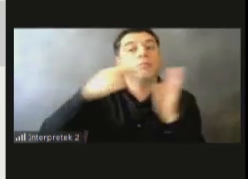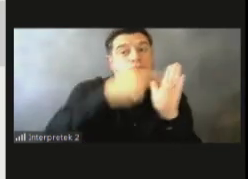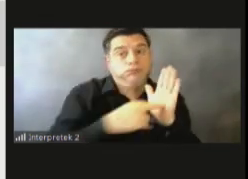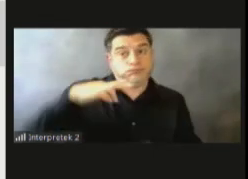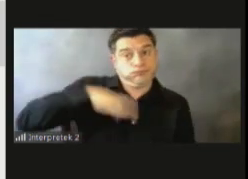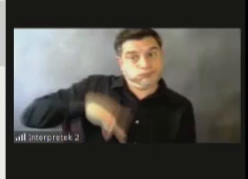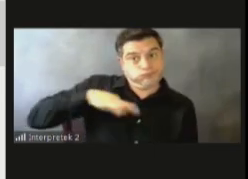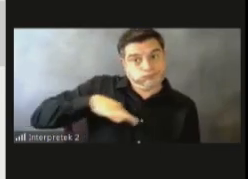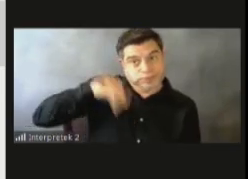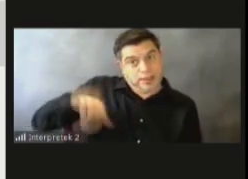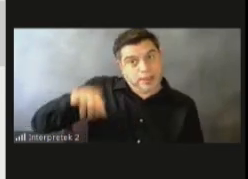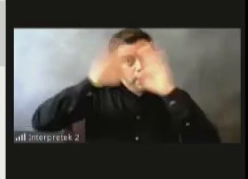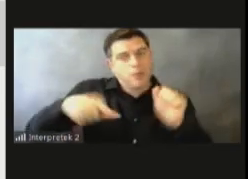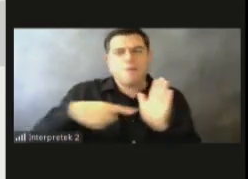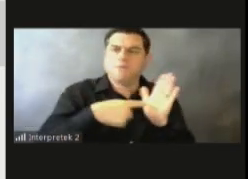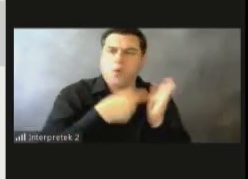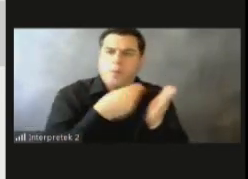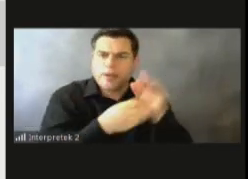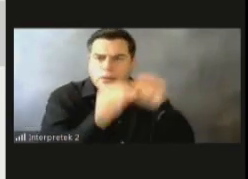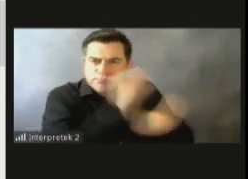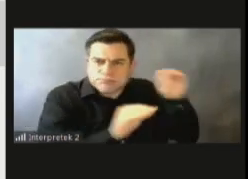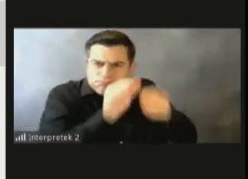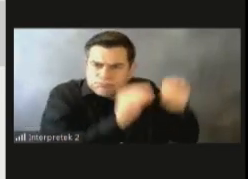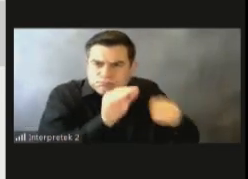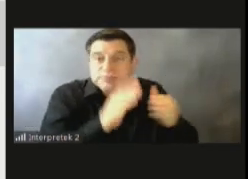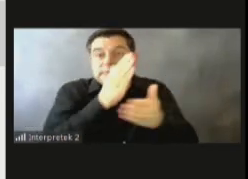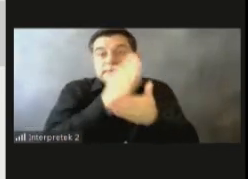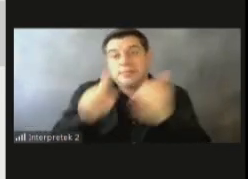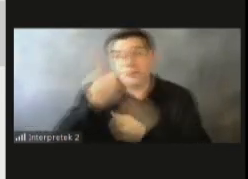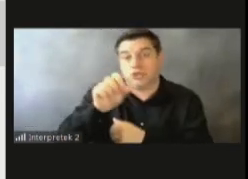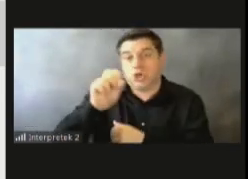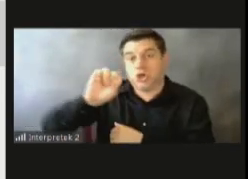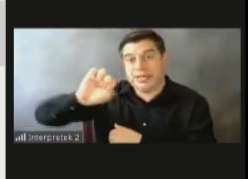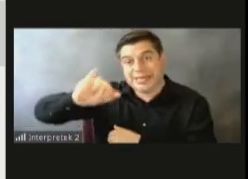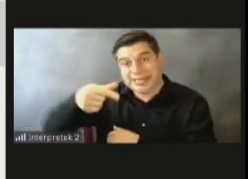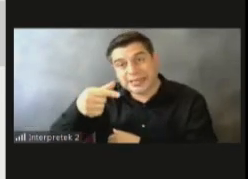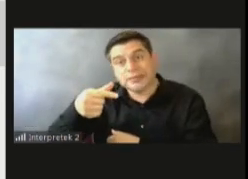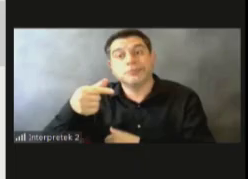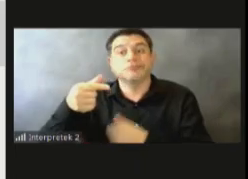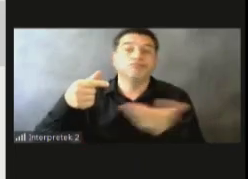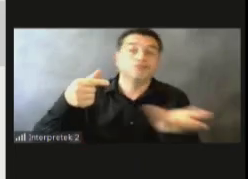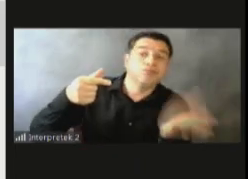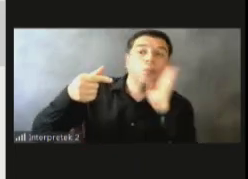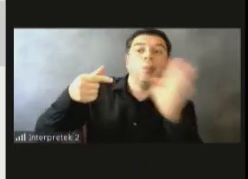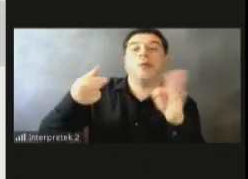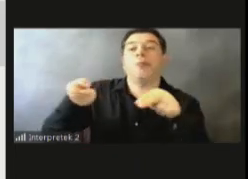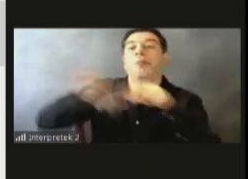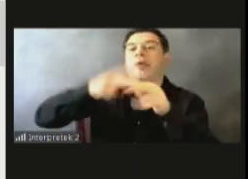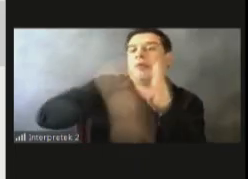use regulations may unnecessarily increase the cost of development, and the city can provide zoning incentives or reduce fees in exchange for affordable